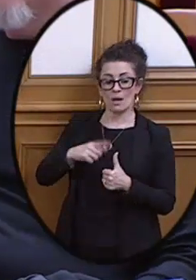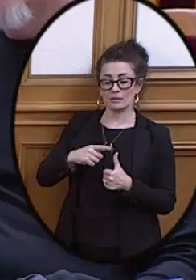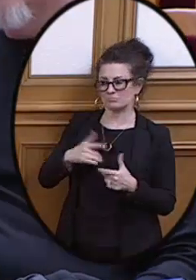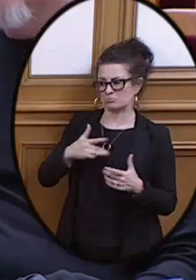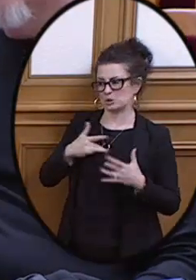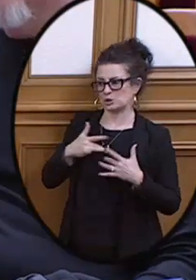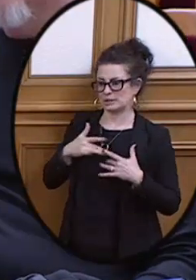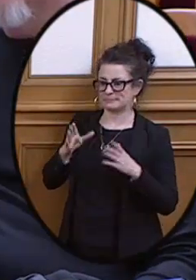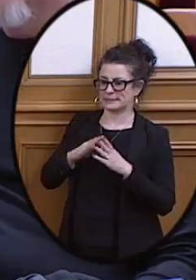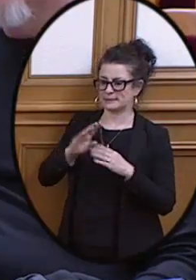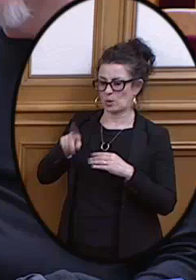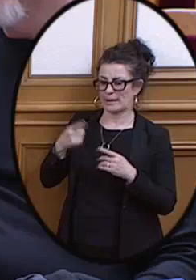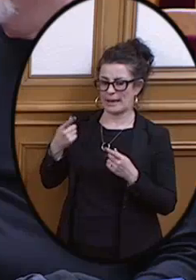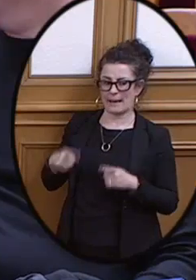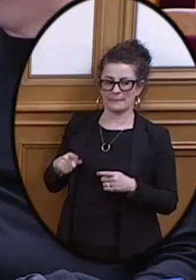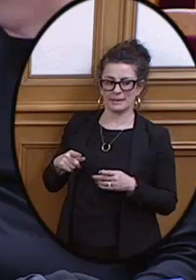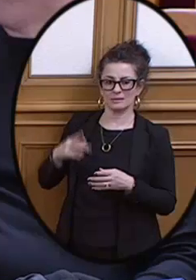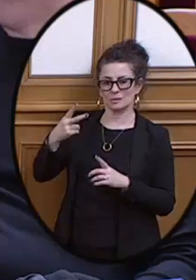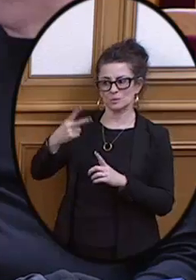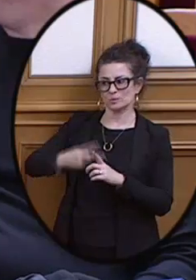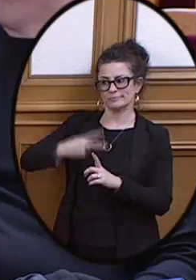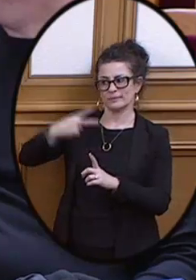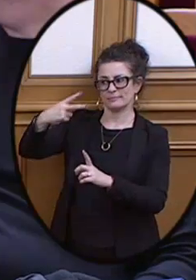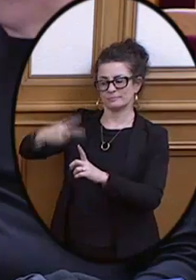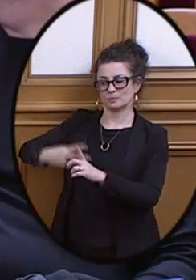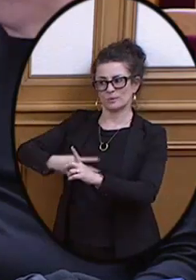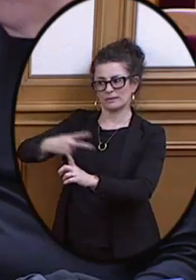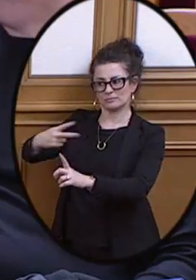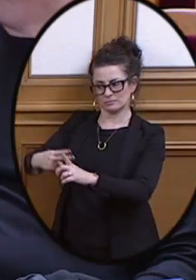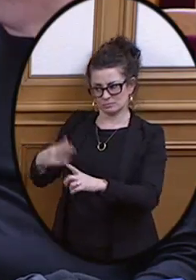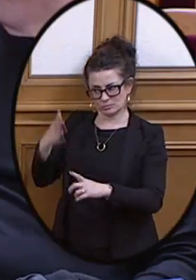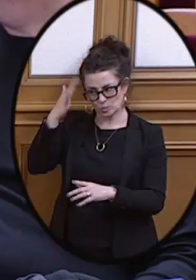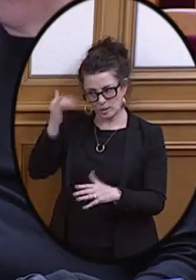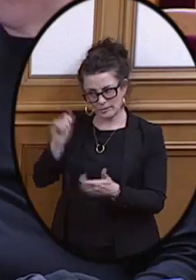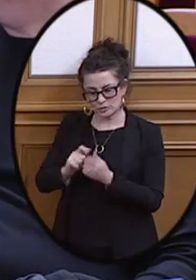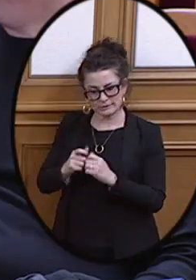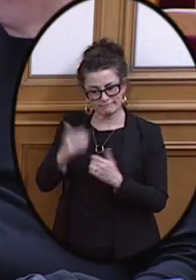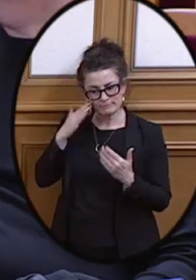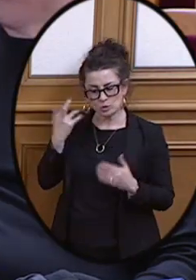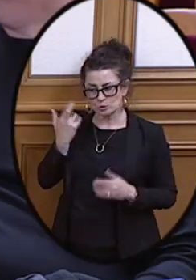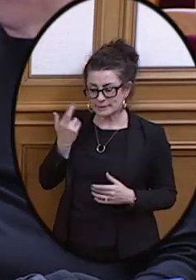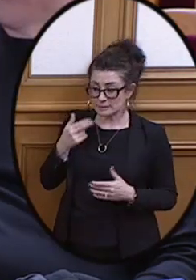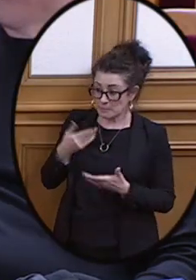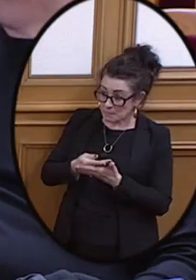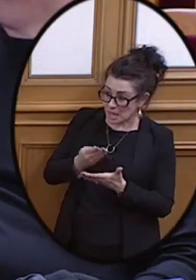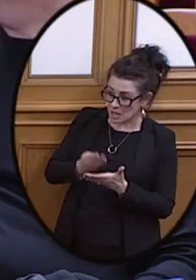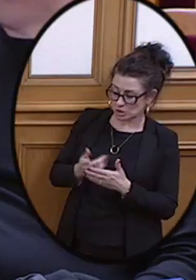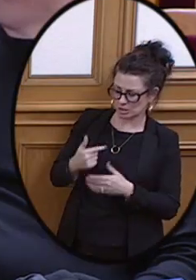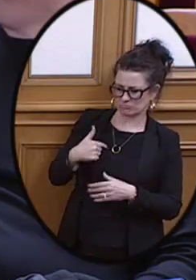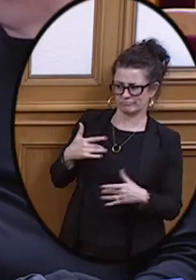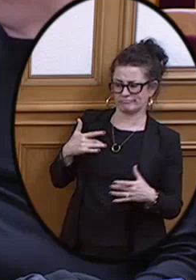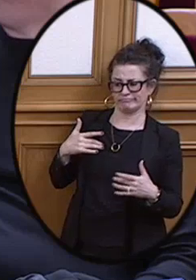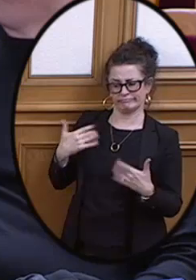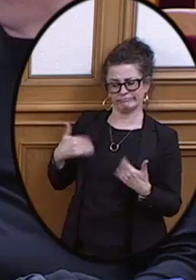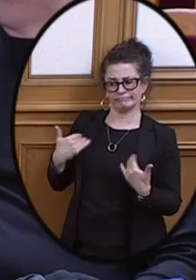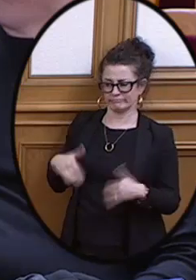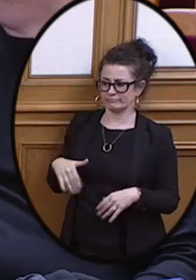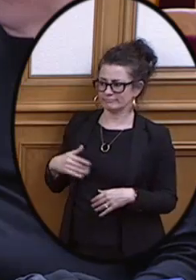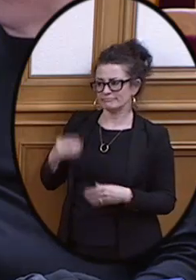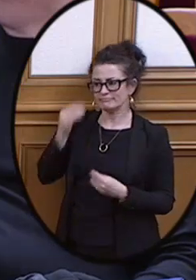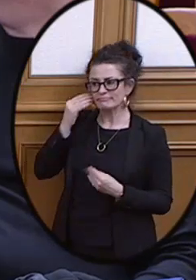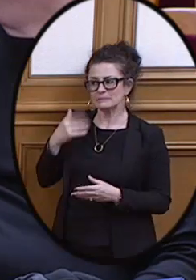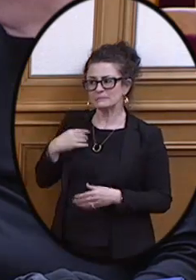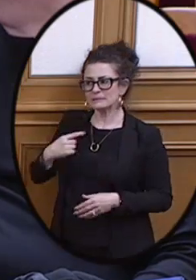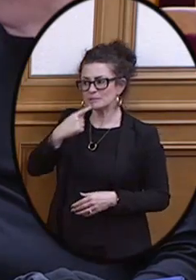meetings are only happening bi-monthly now. I don't know the reason for that. If it's a budget issue, I can say that I'm very disappointed because